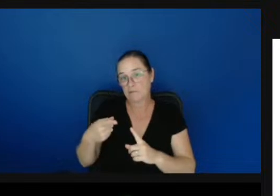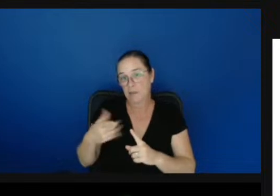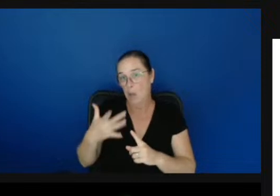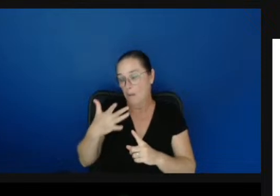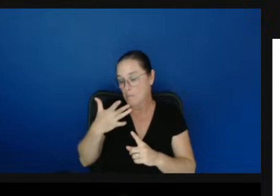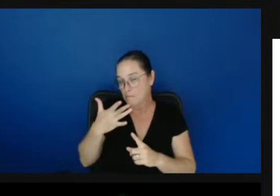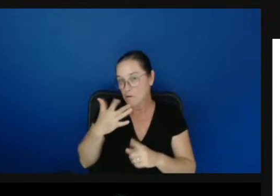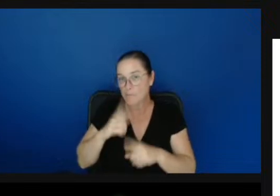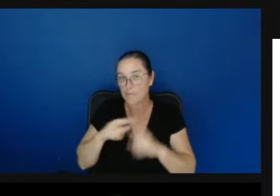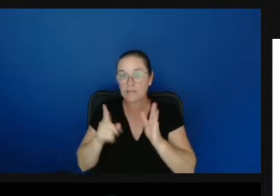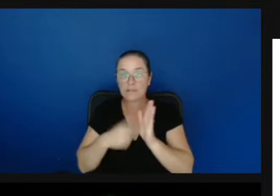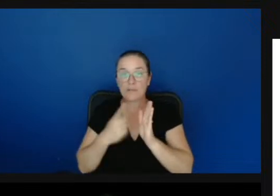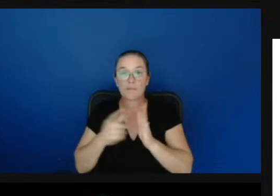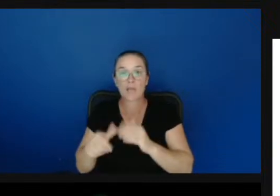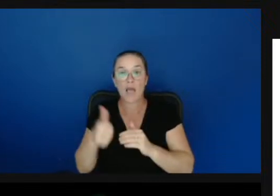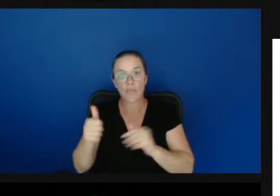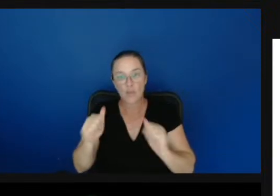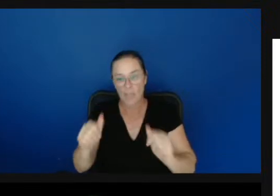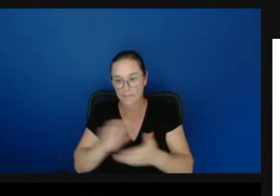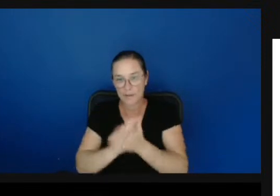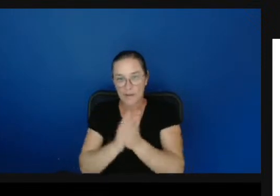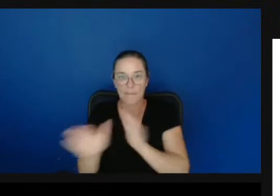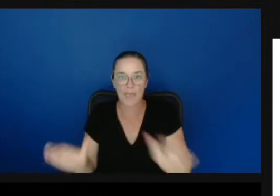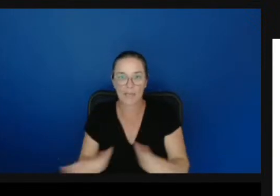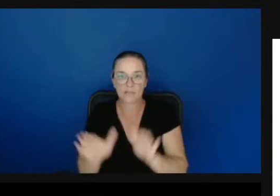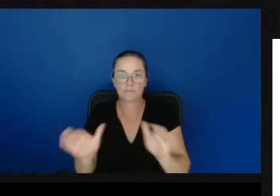times that other ones can activate as well.